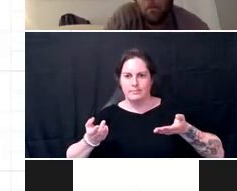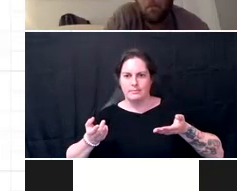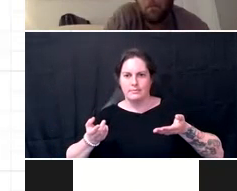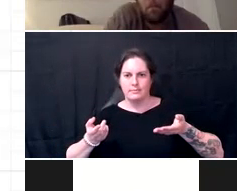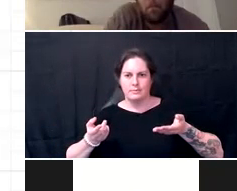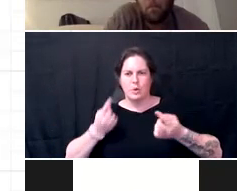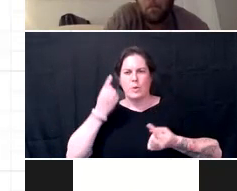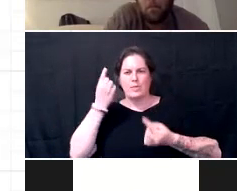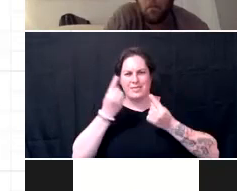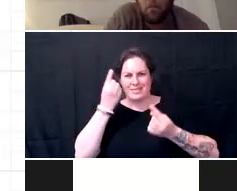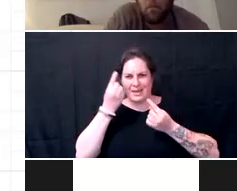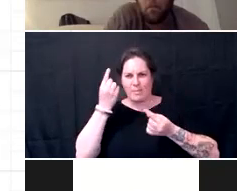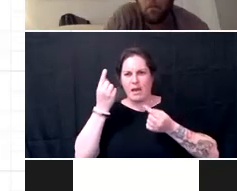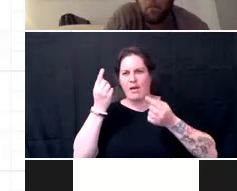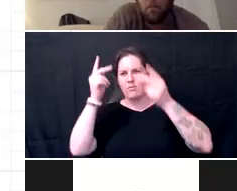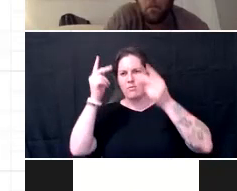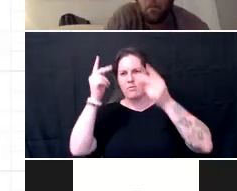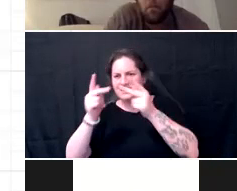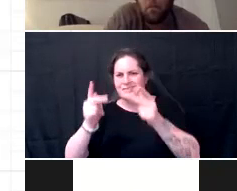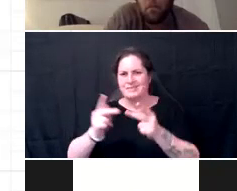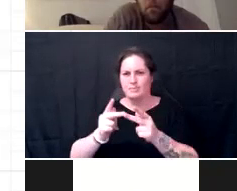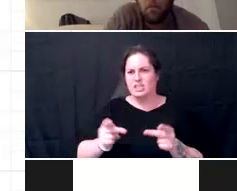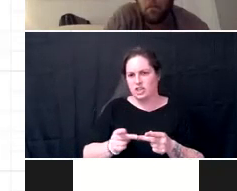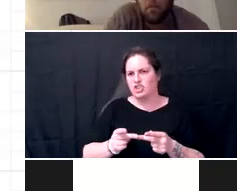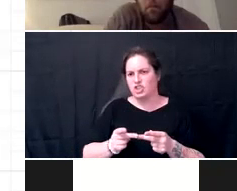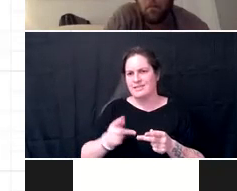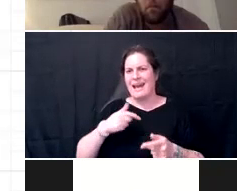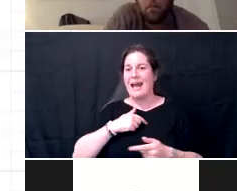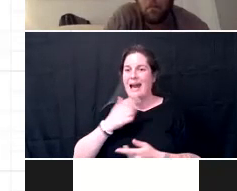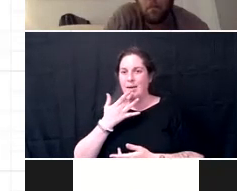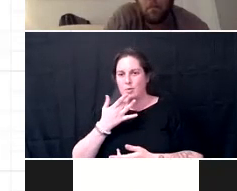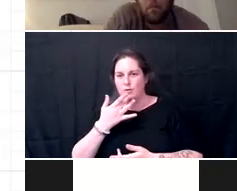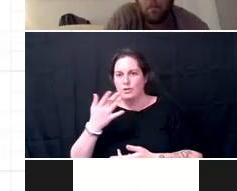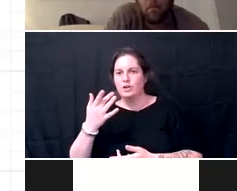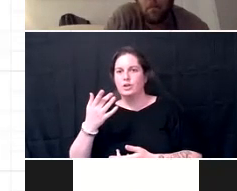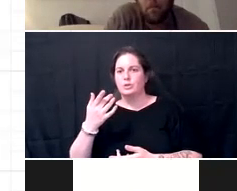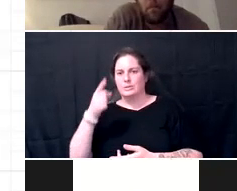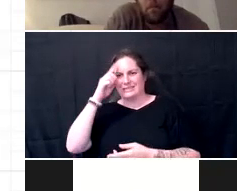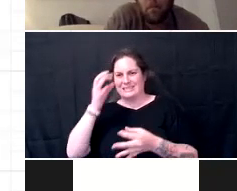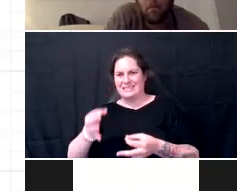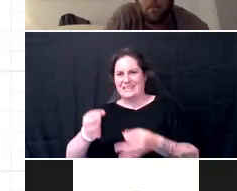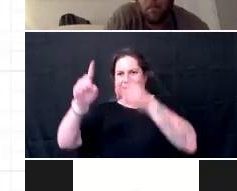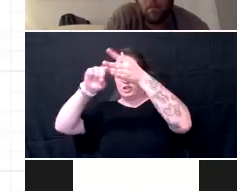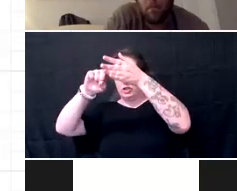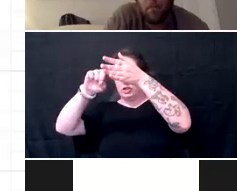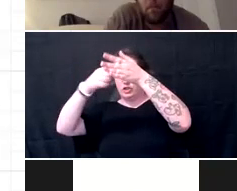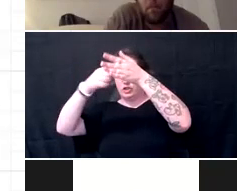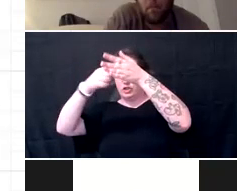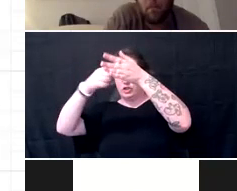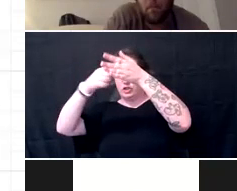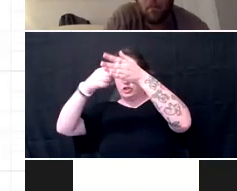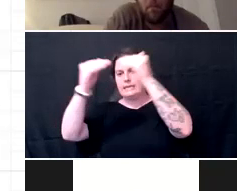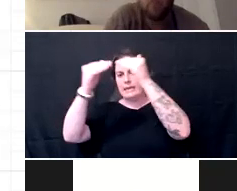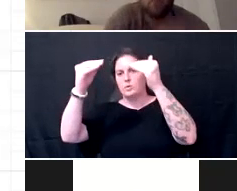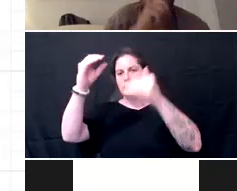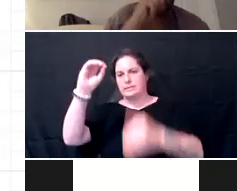that in the appropriate way. I always like to take wherever the object is starting from as my zero